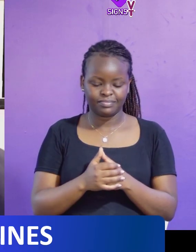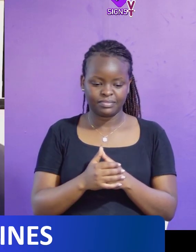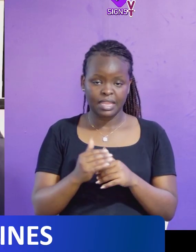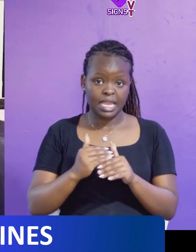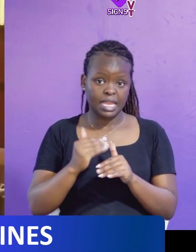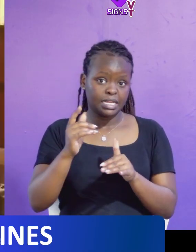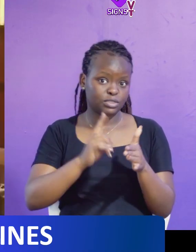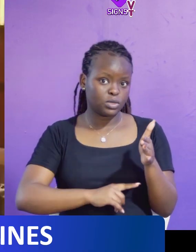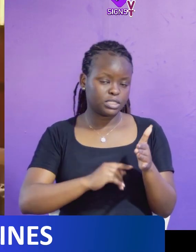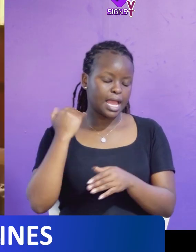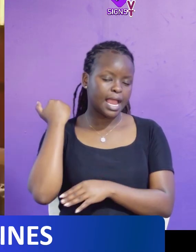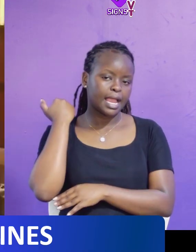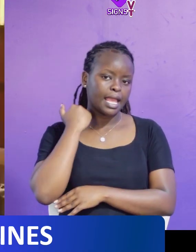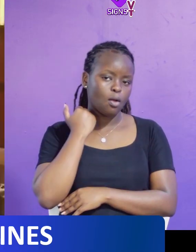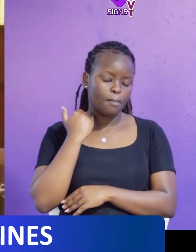Kencom.